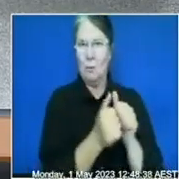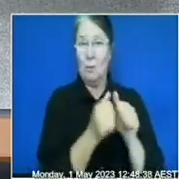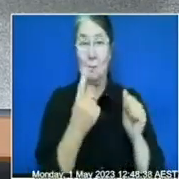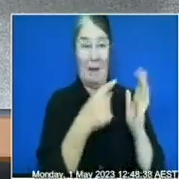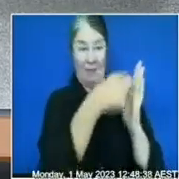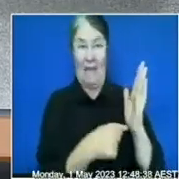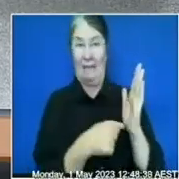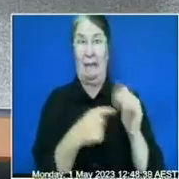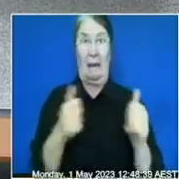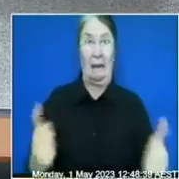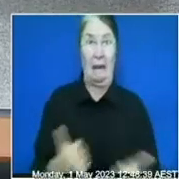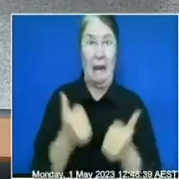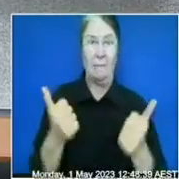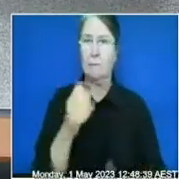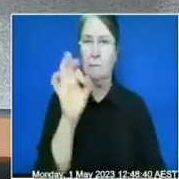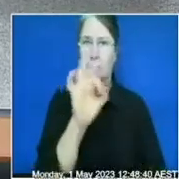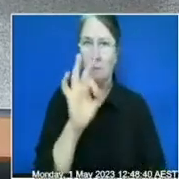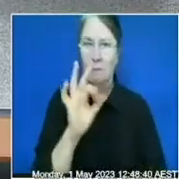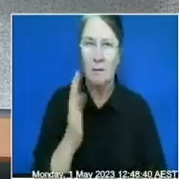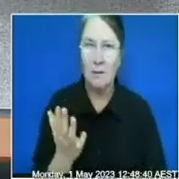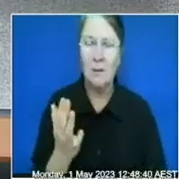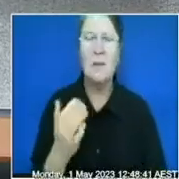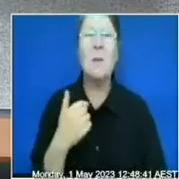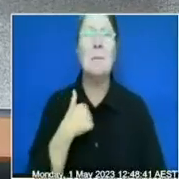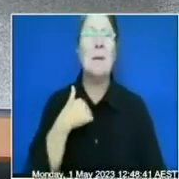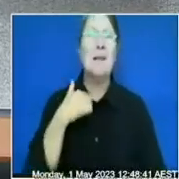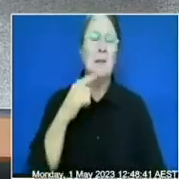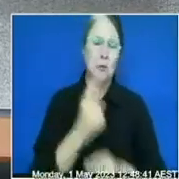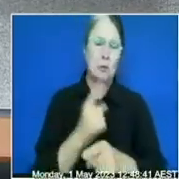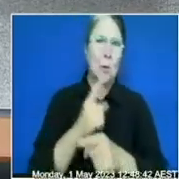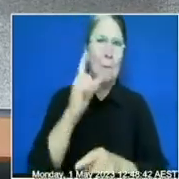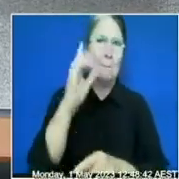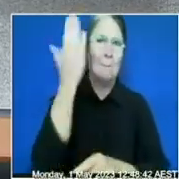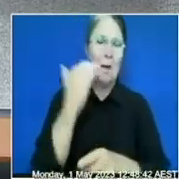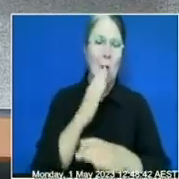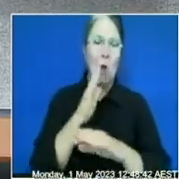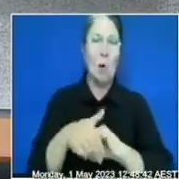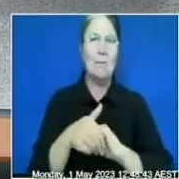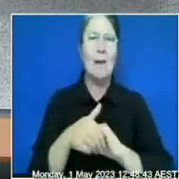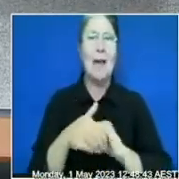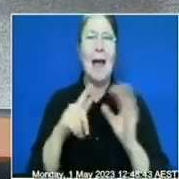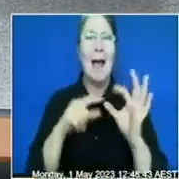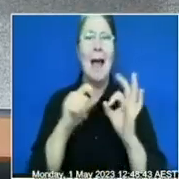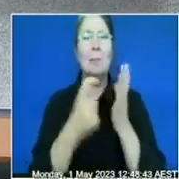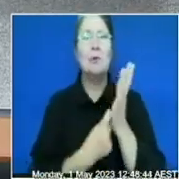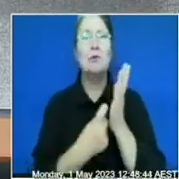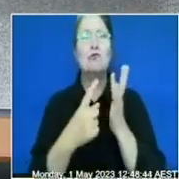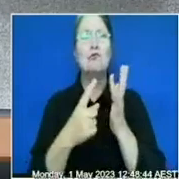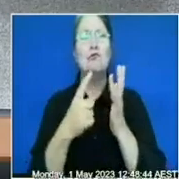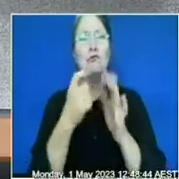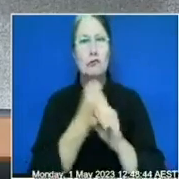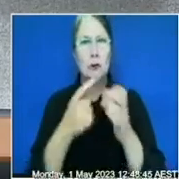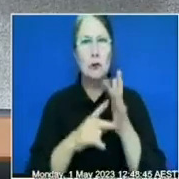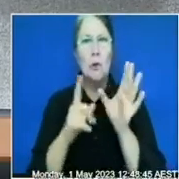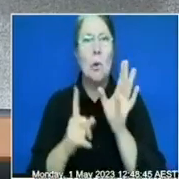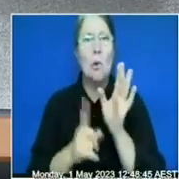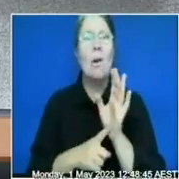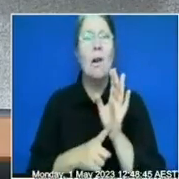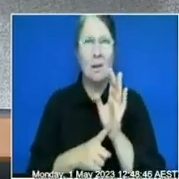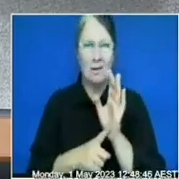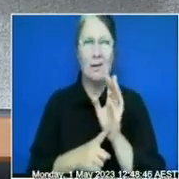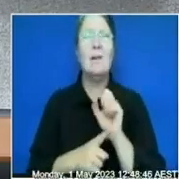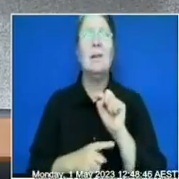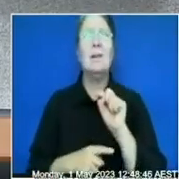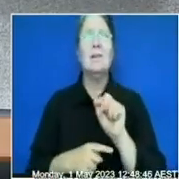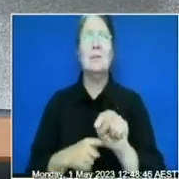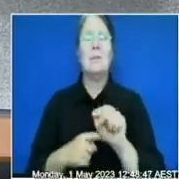Partnership Forum and the agreement and the action plan. And the action plan that I mentioned earlier, it is still in draft form,